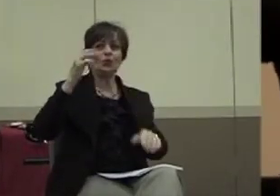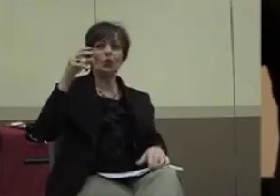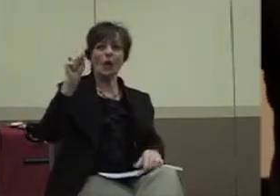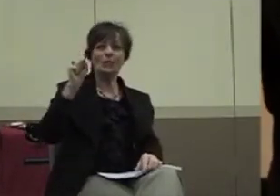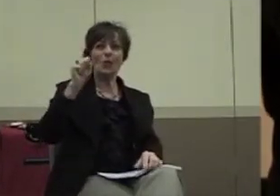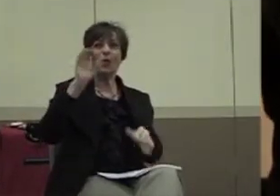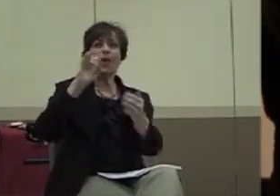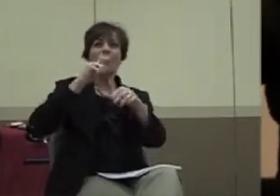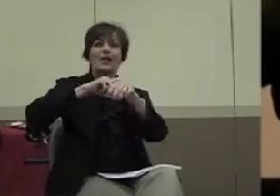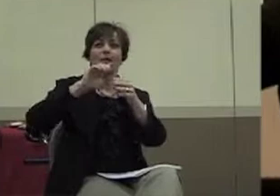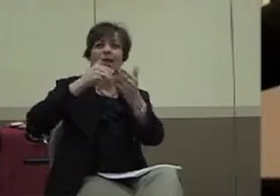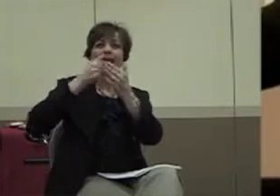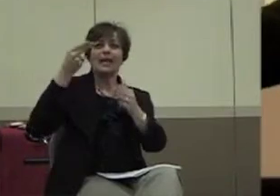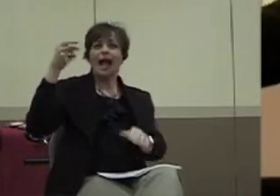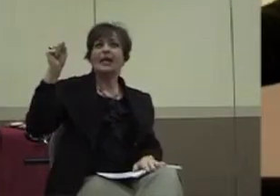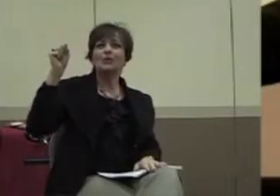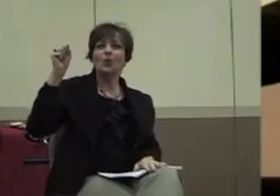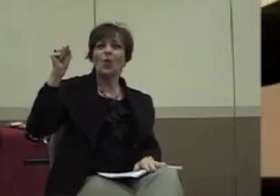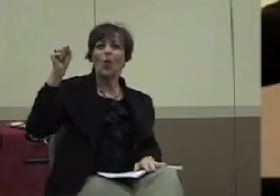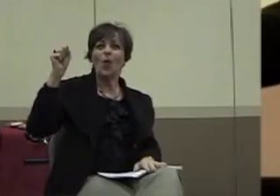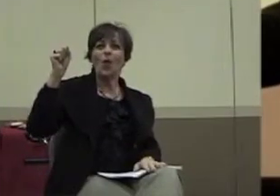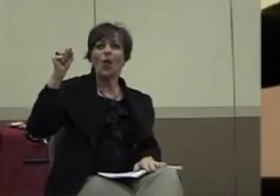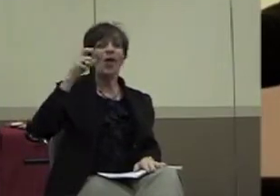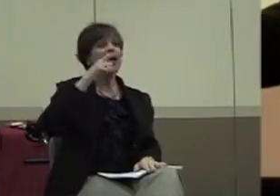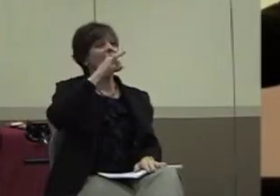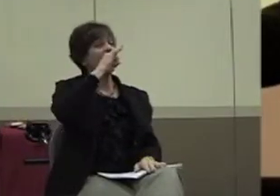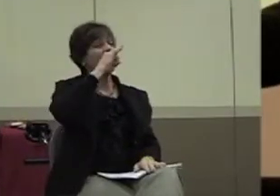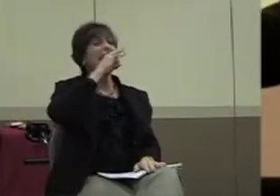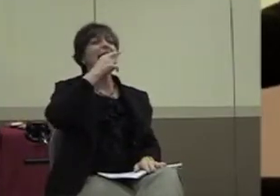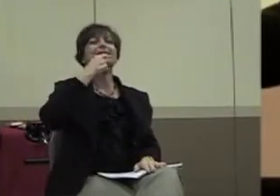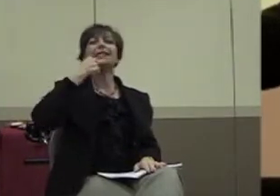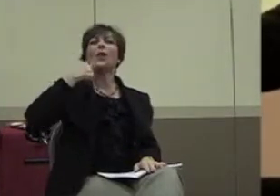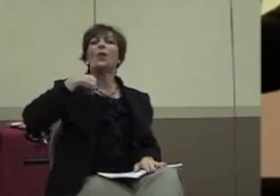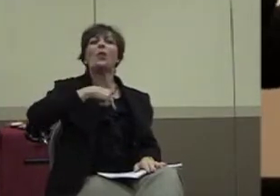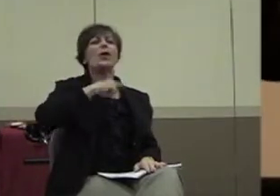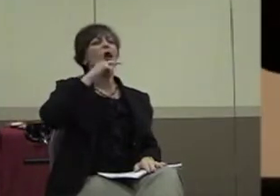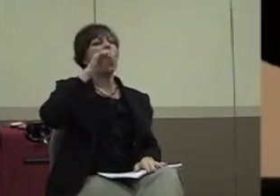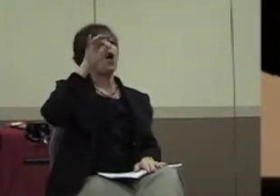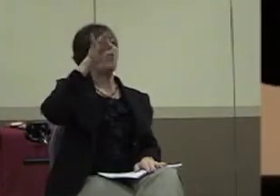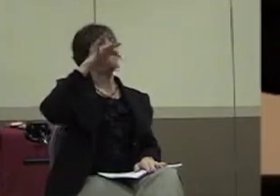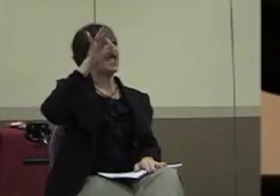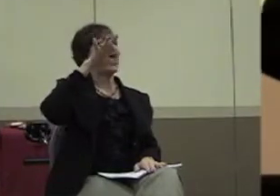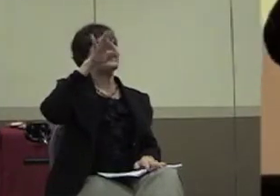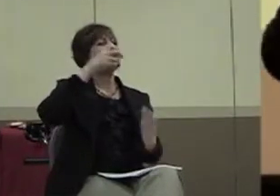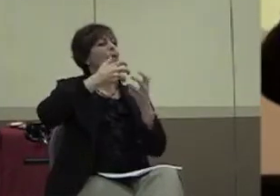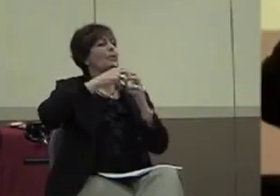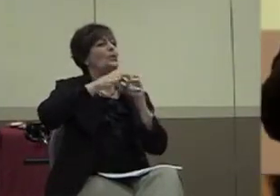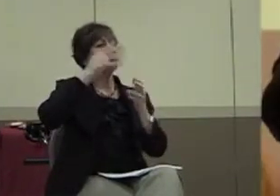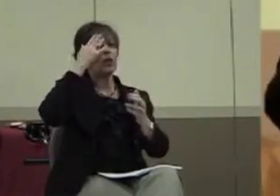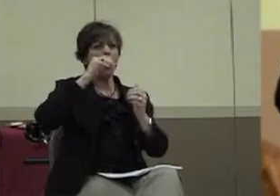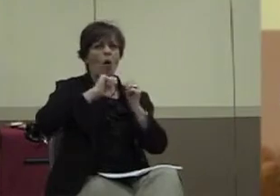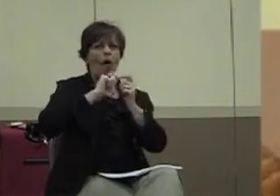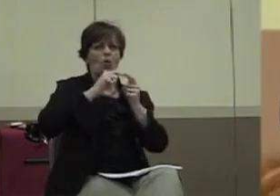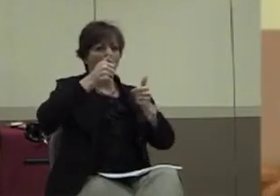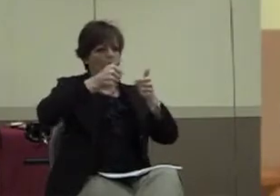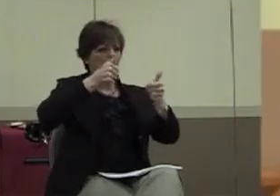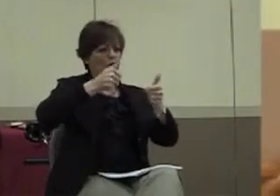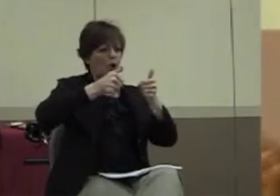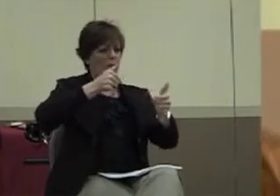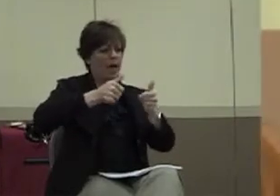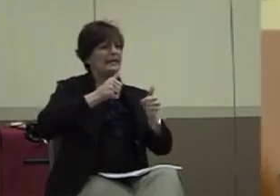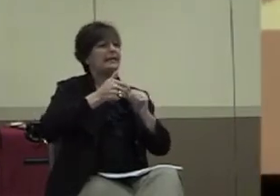by the time they get to high school. To kids, we are vending machines. They know how to push our buttons and get us to